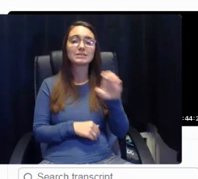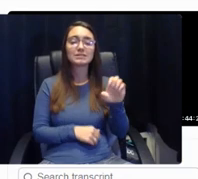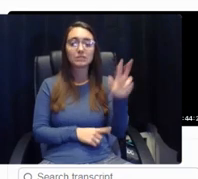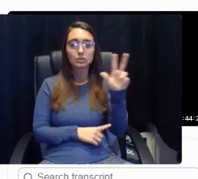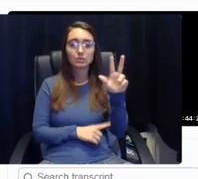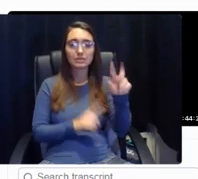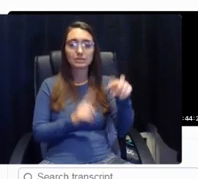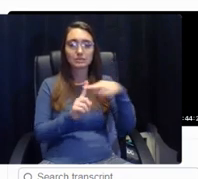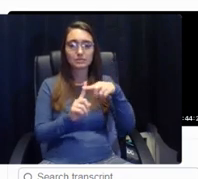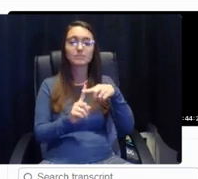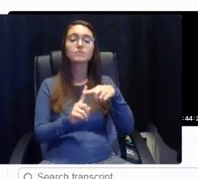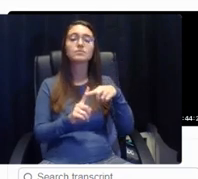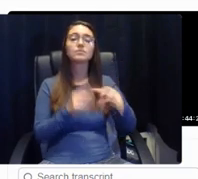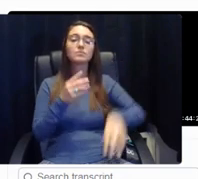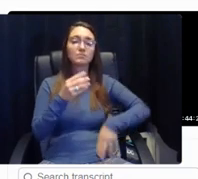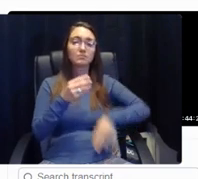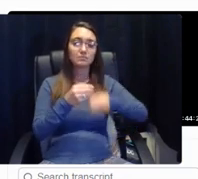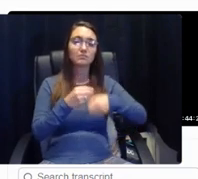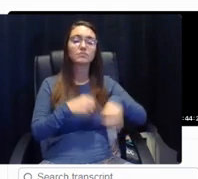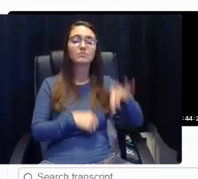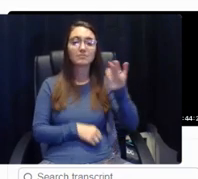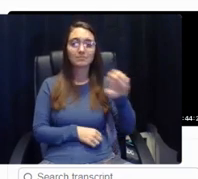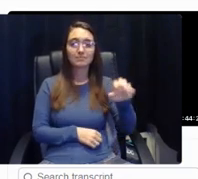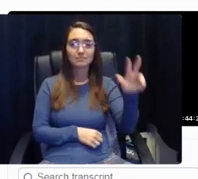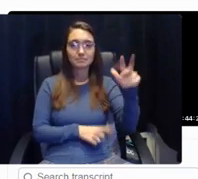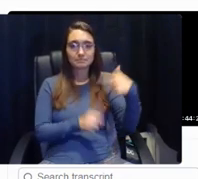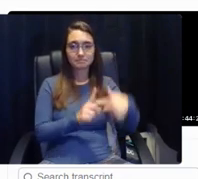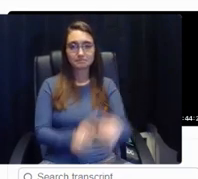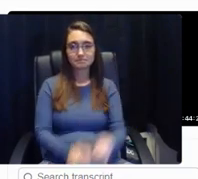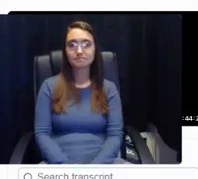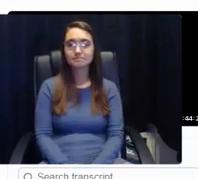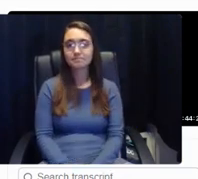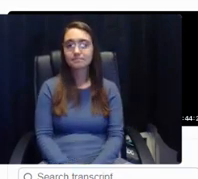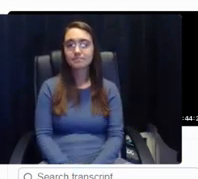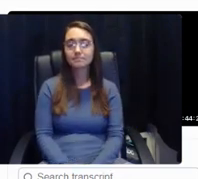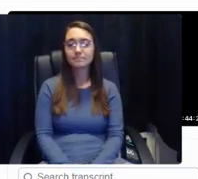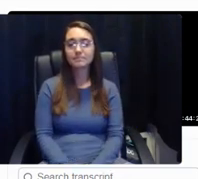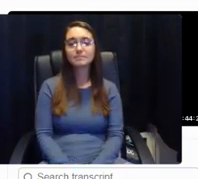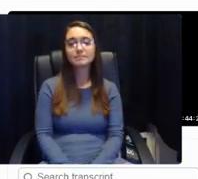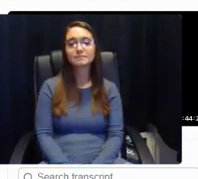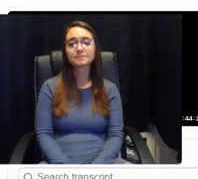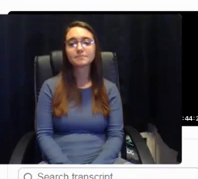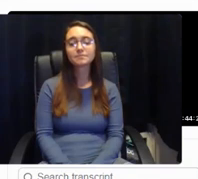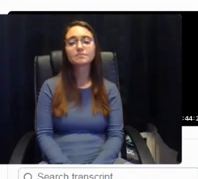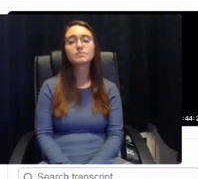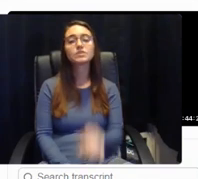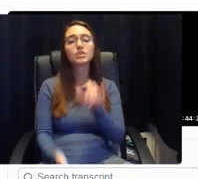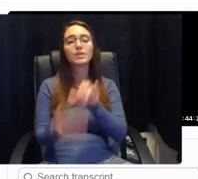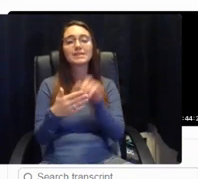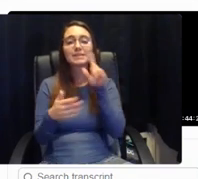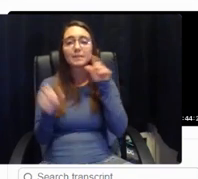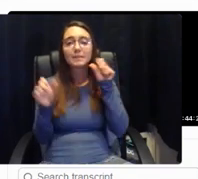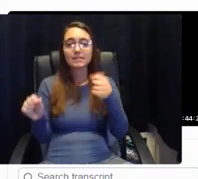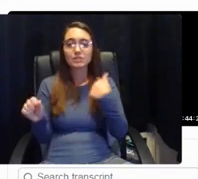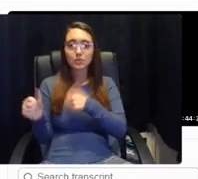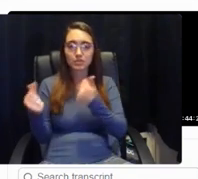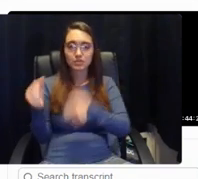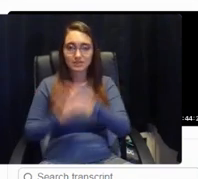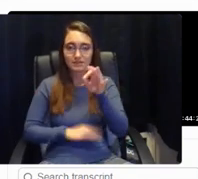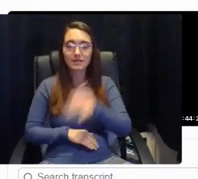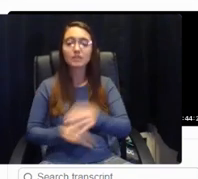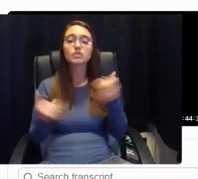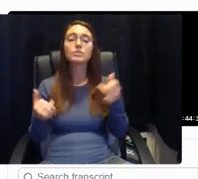positive and the iron 3 positive. Okay? So that's the potential you're looking for. And what about